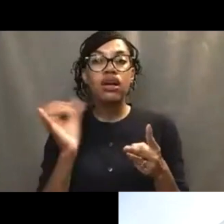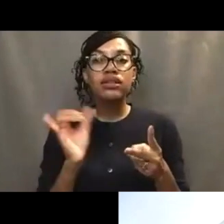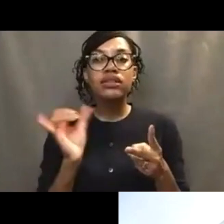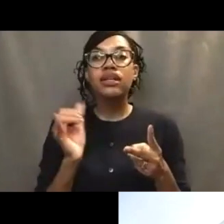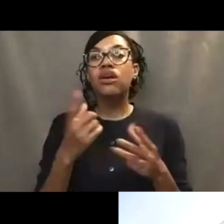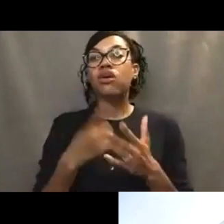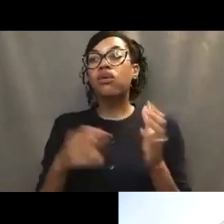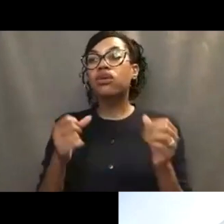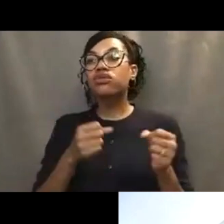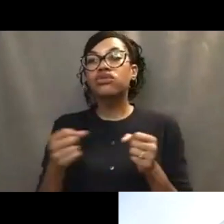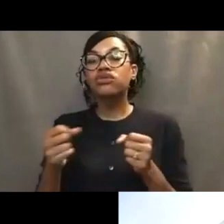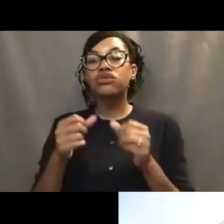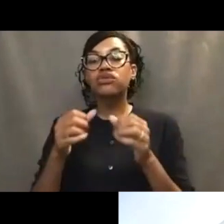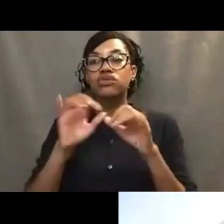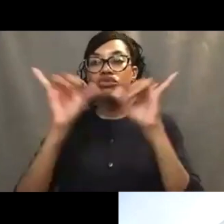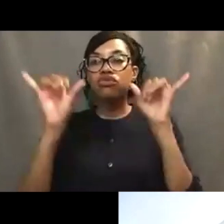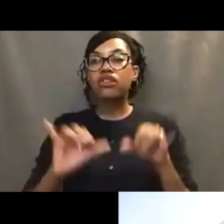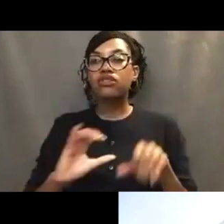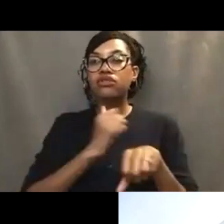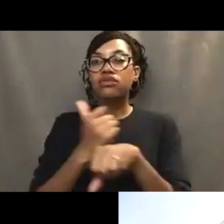Who facilitated, etc.?